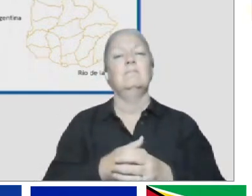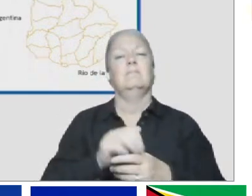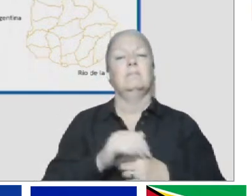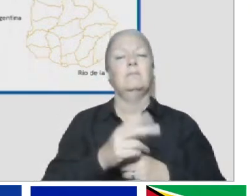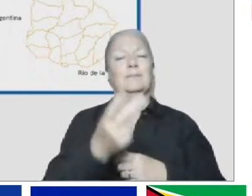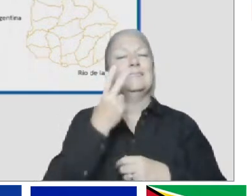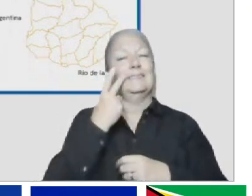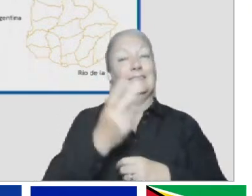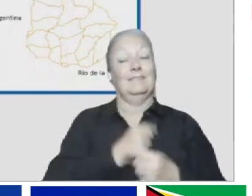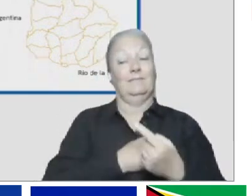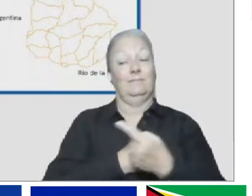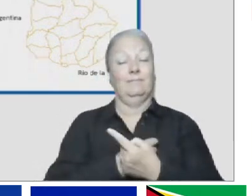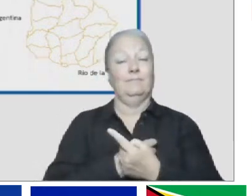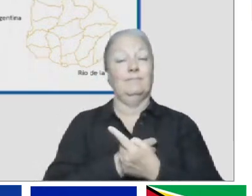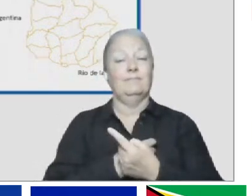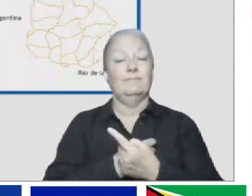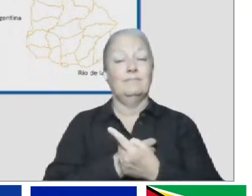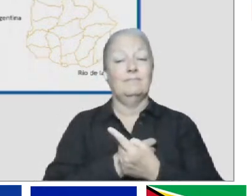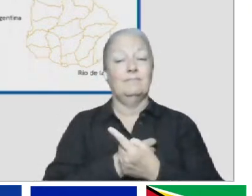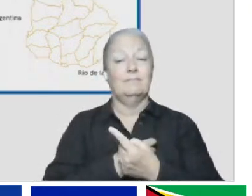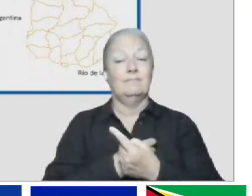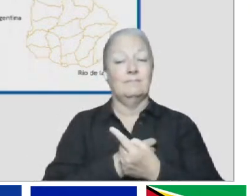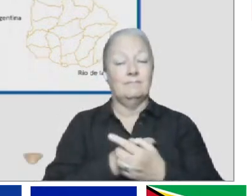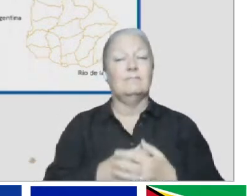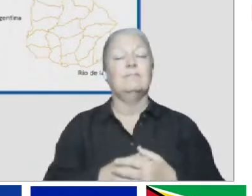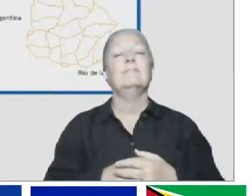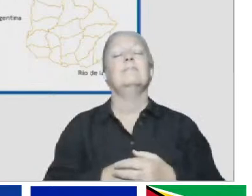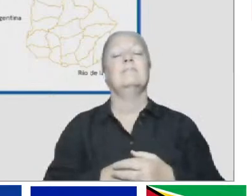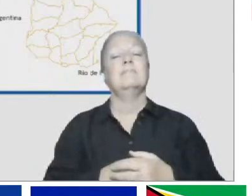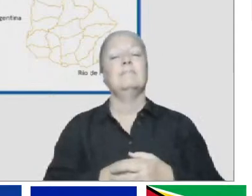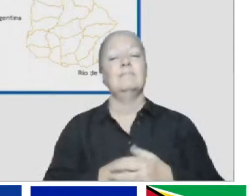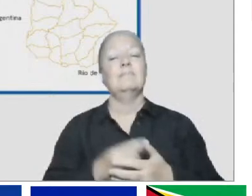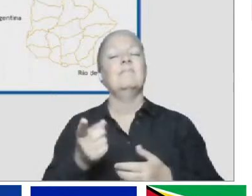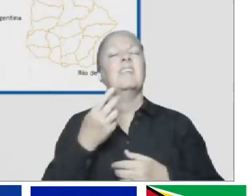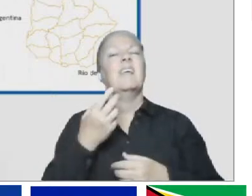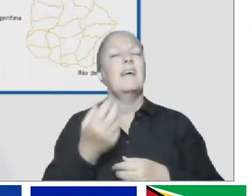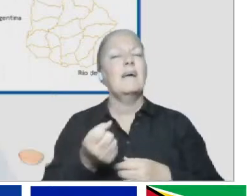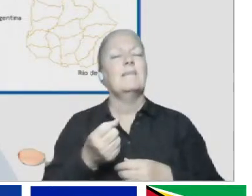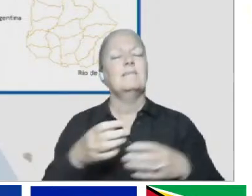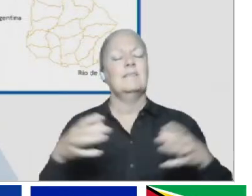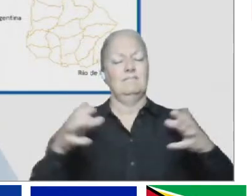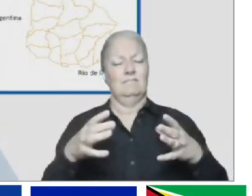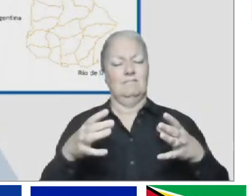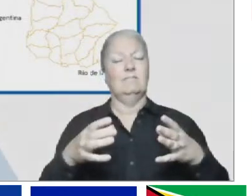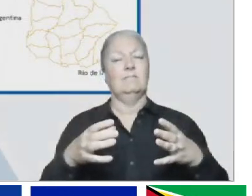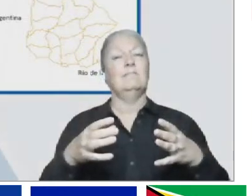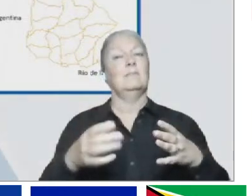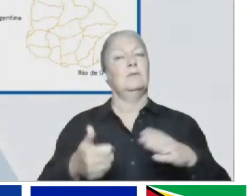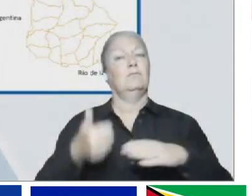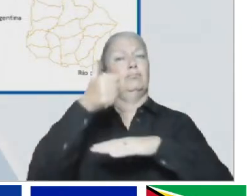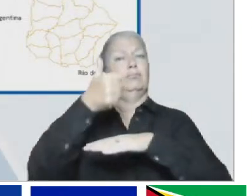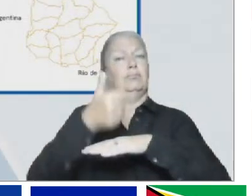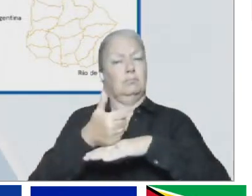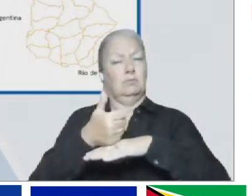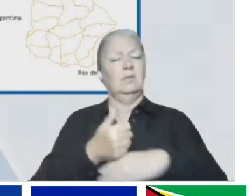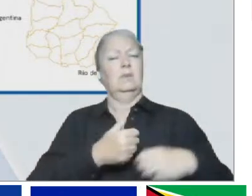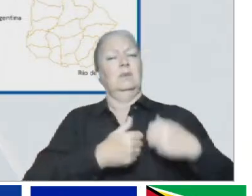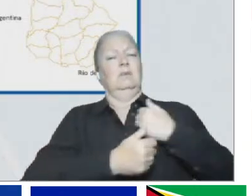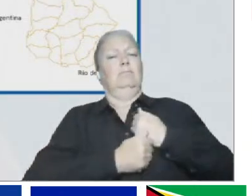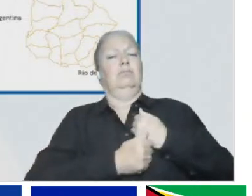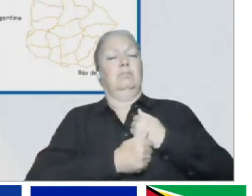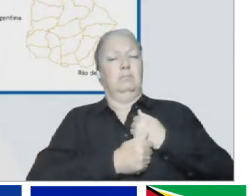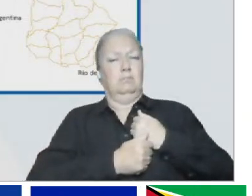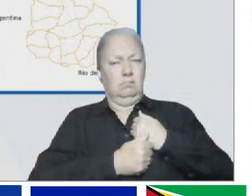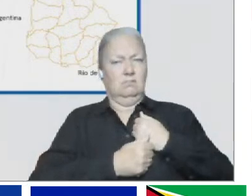a department committee presided by the superintendent as the highest political authority. That committee, among